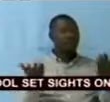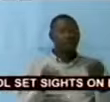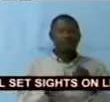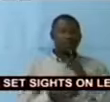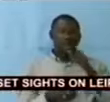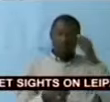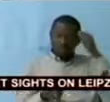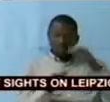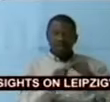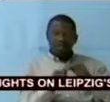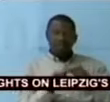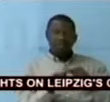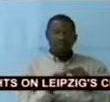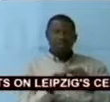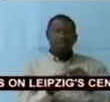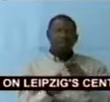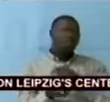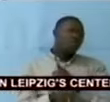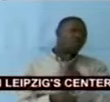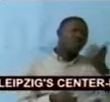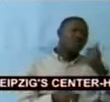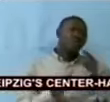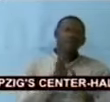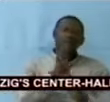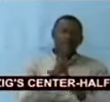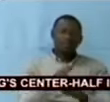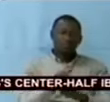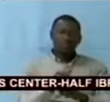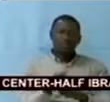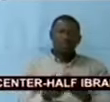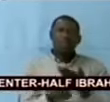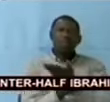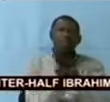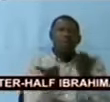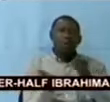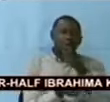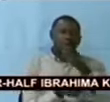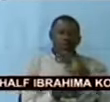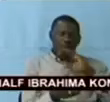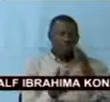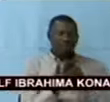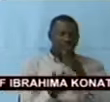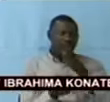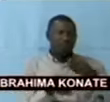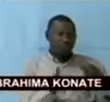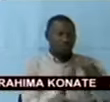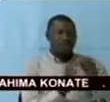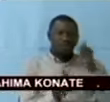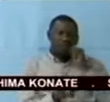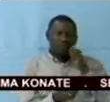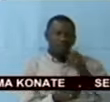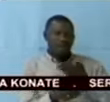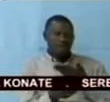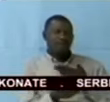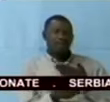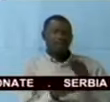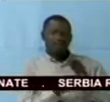give us other examples where you believe these methods were used?